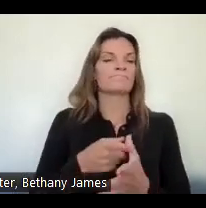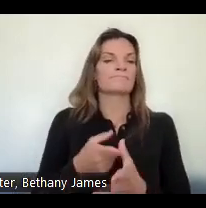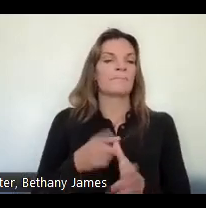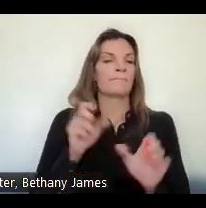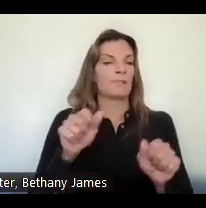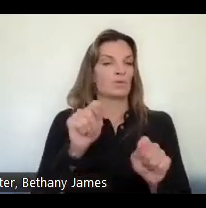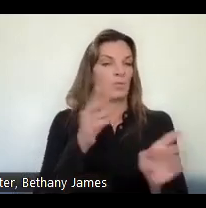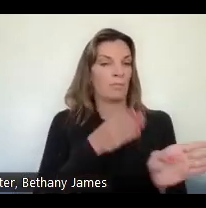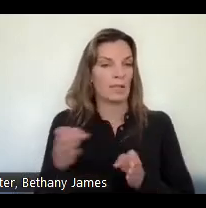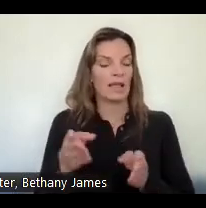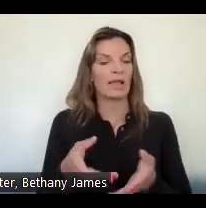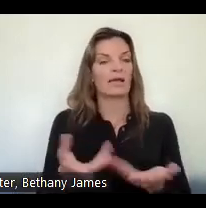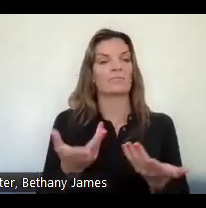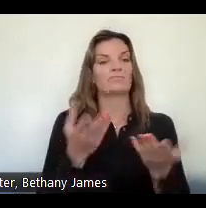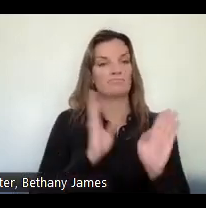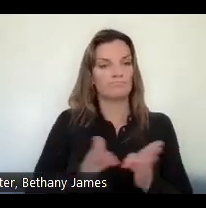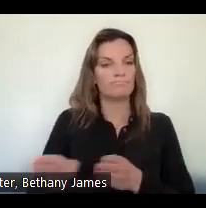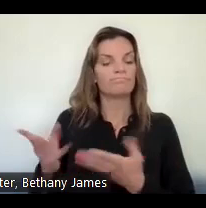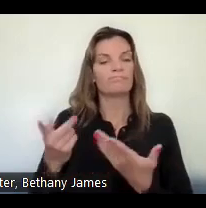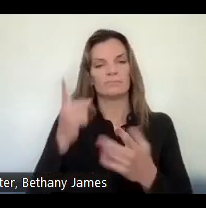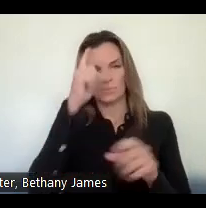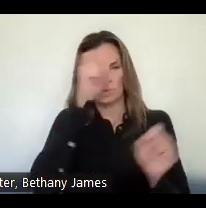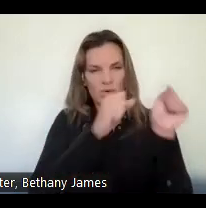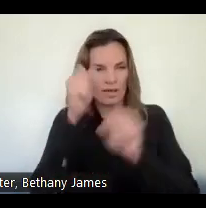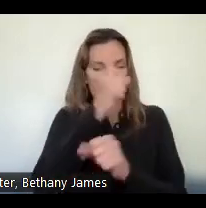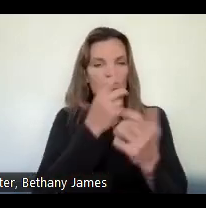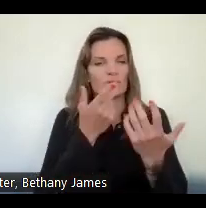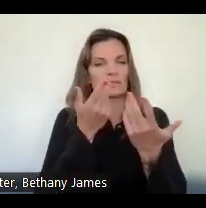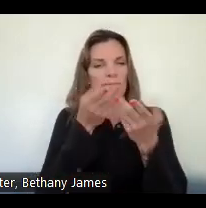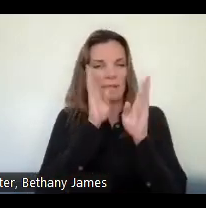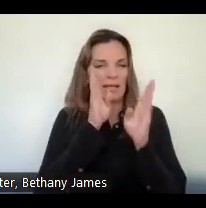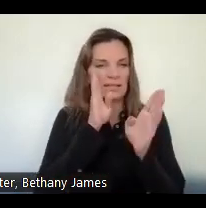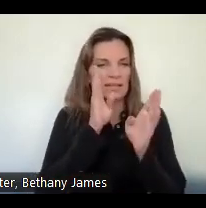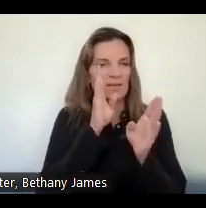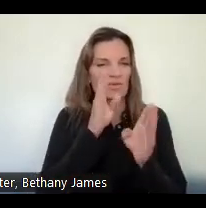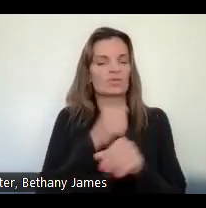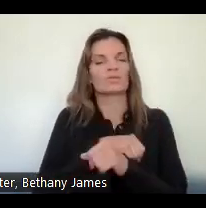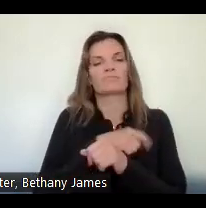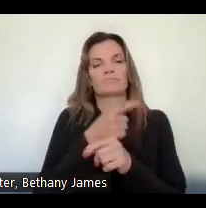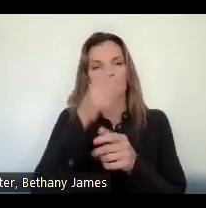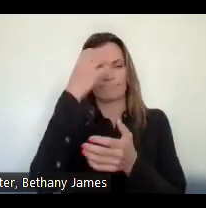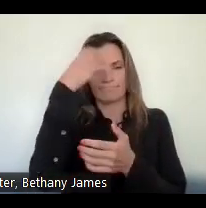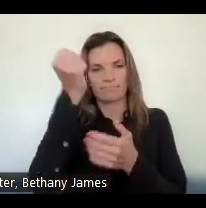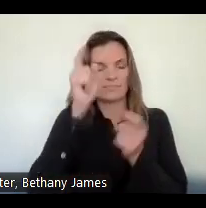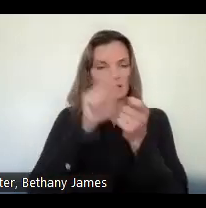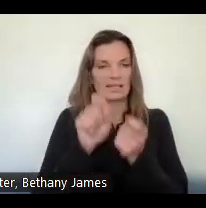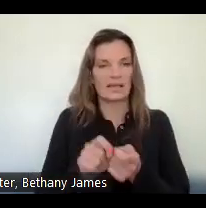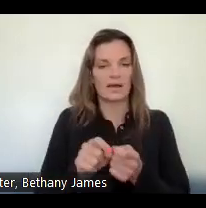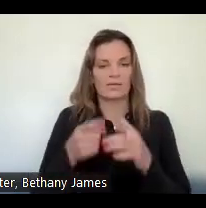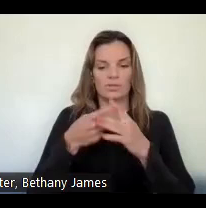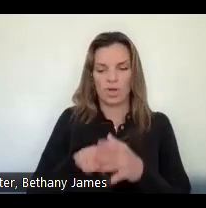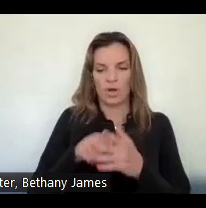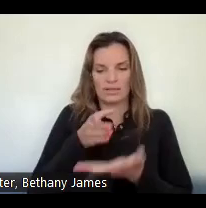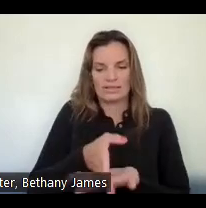plan, organize, strategize, pay attention, and remember details, starting and stopping actions, and thinking